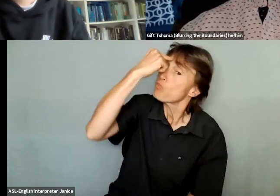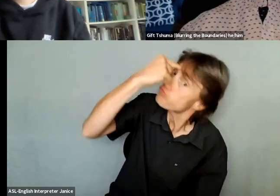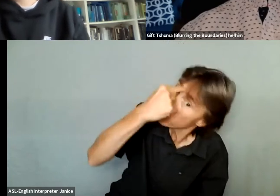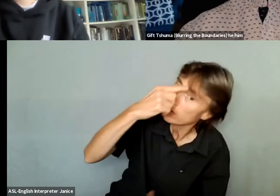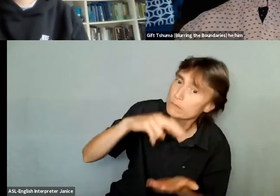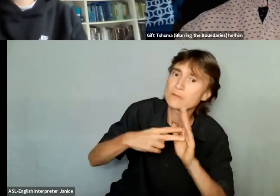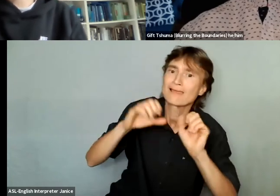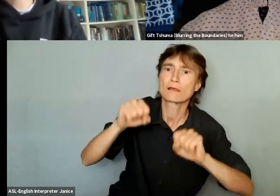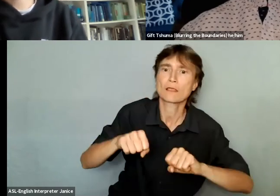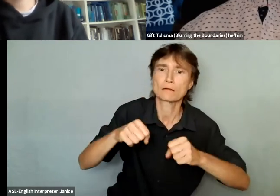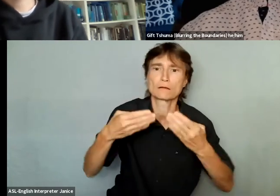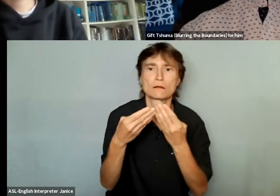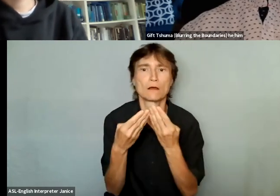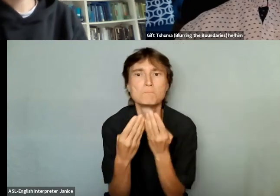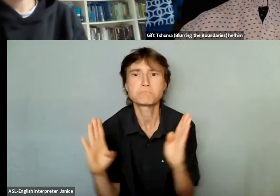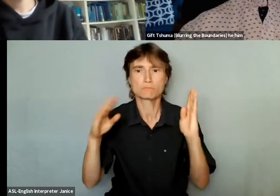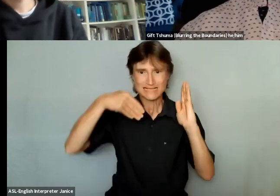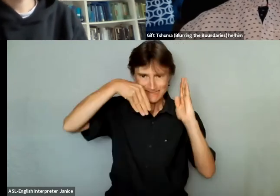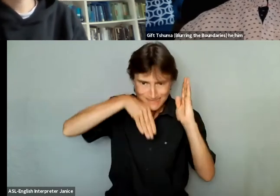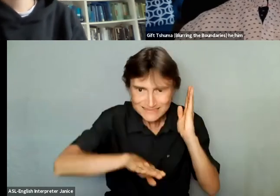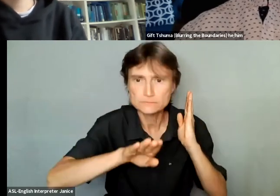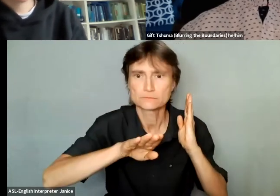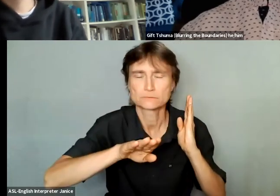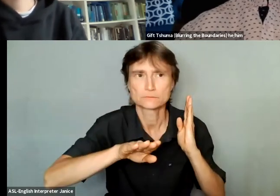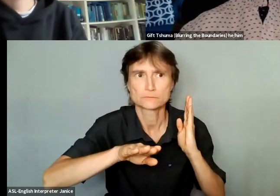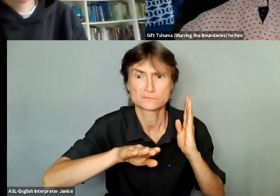that means them carrying your